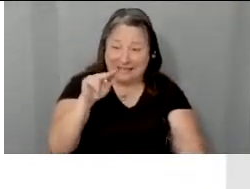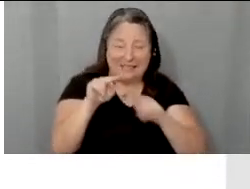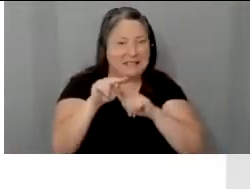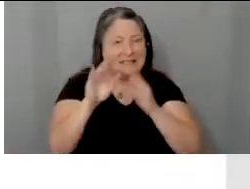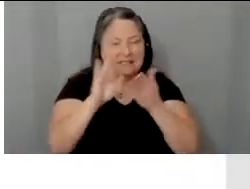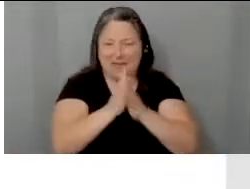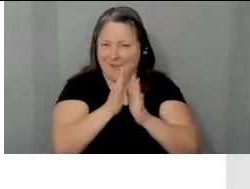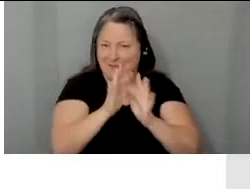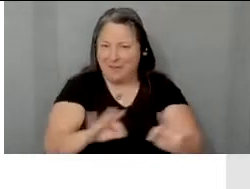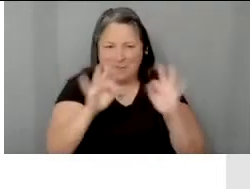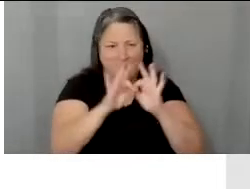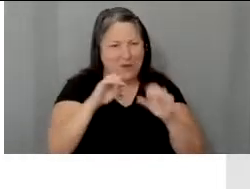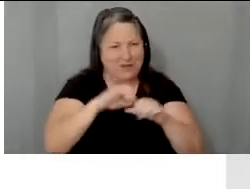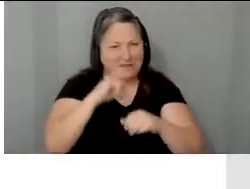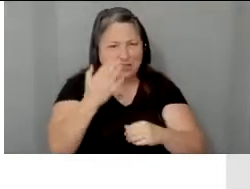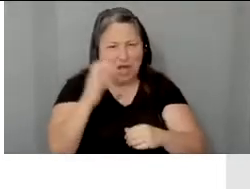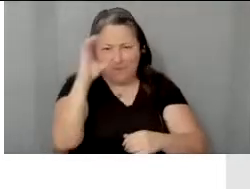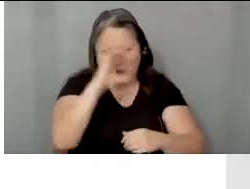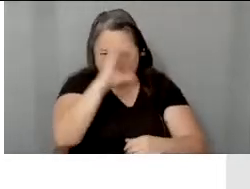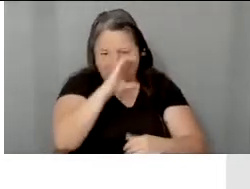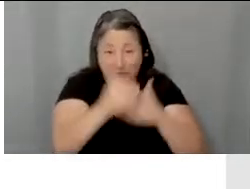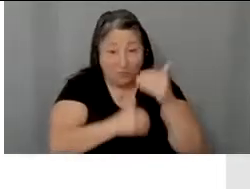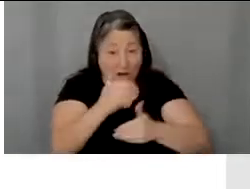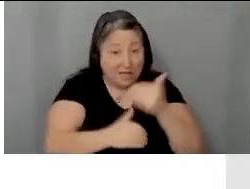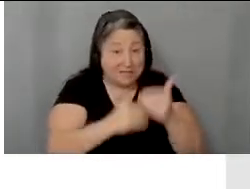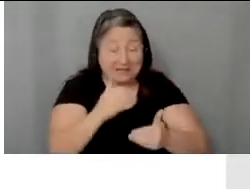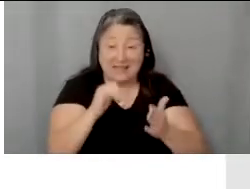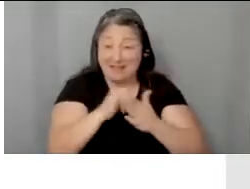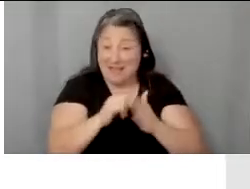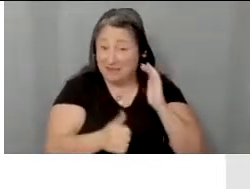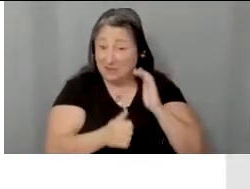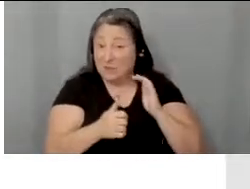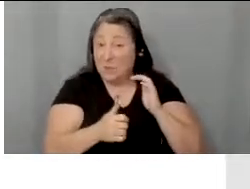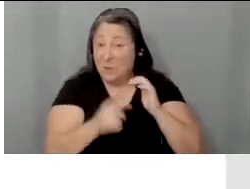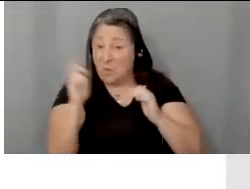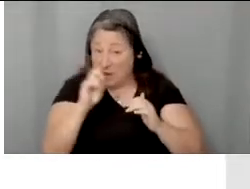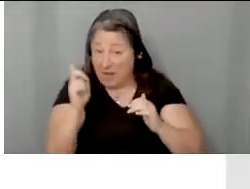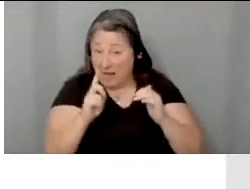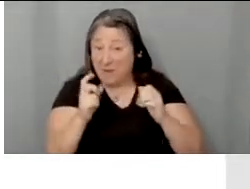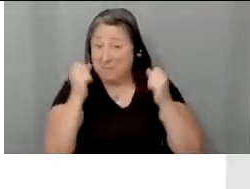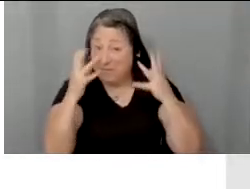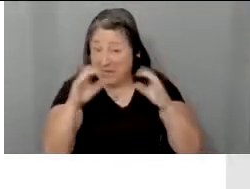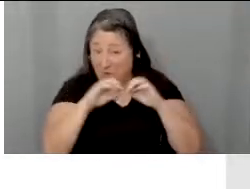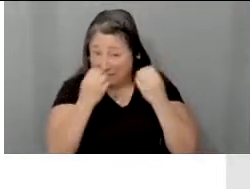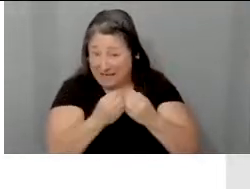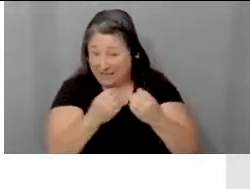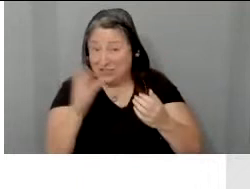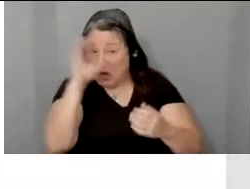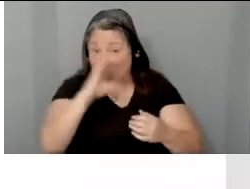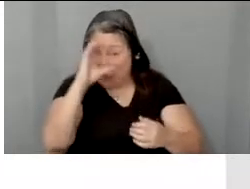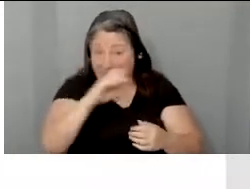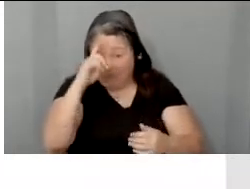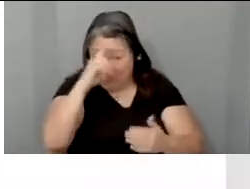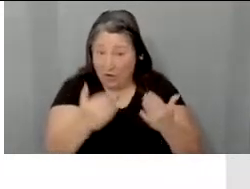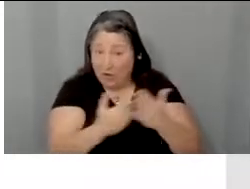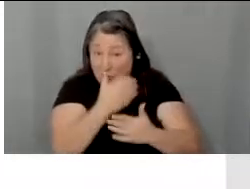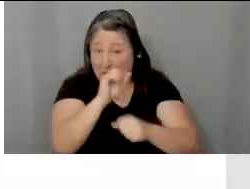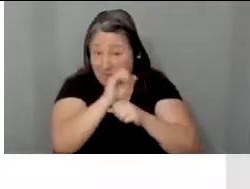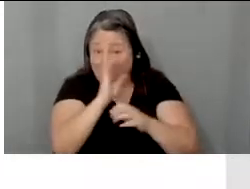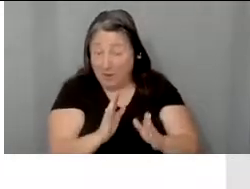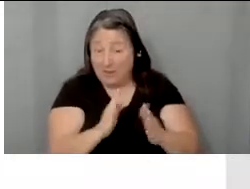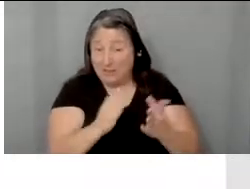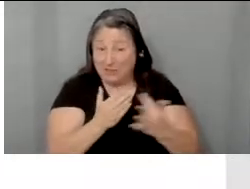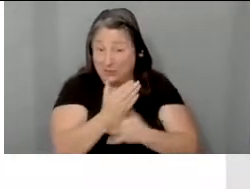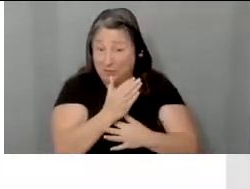process. It's also where organizations are going to even scout for new employees. So, think about what